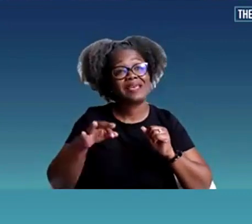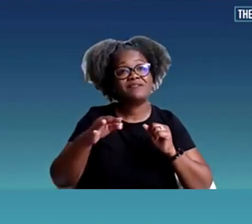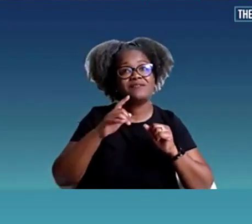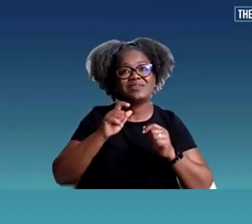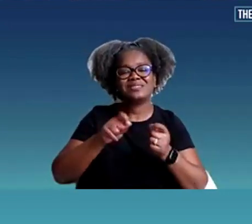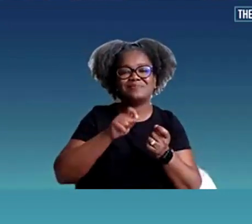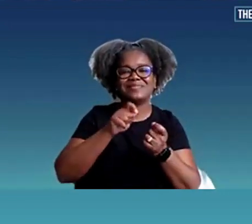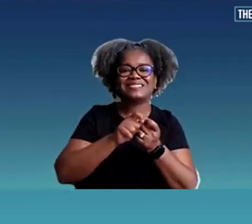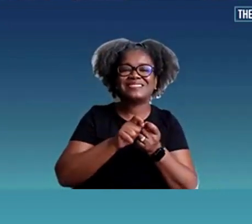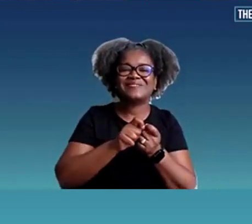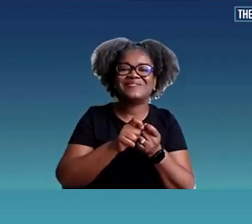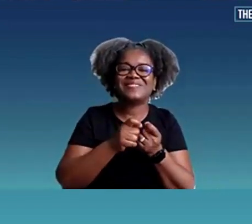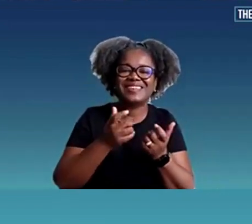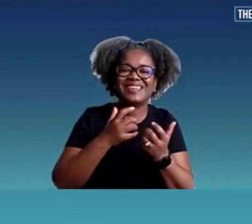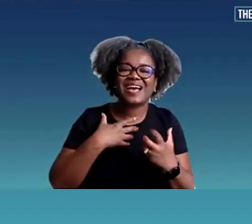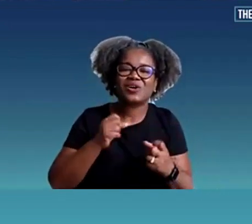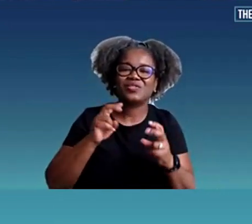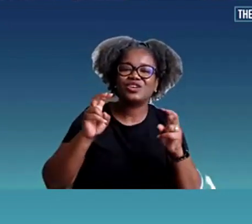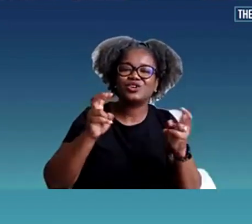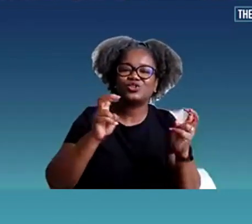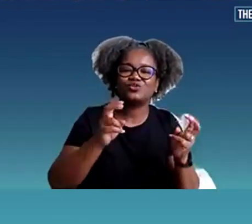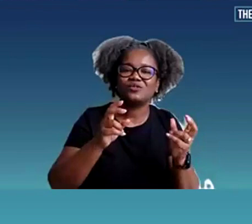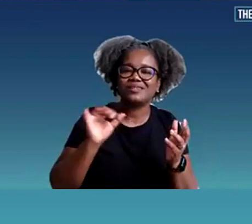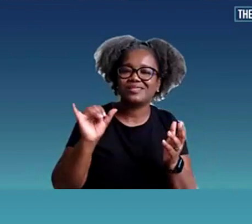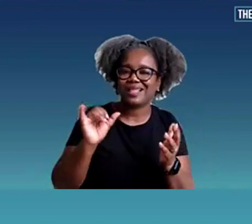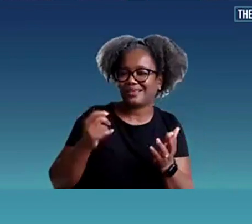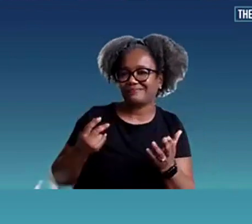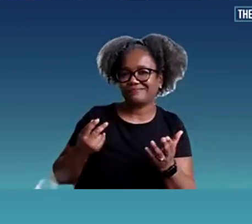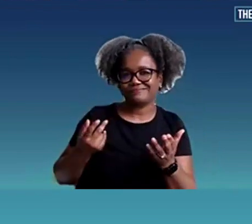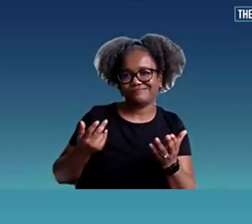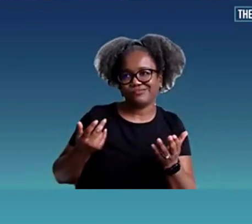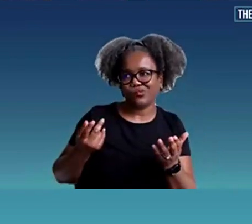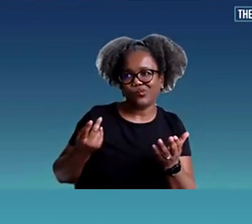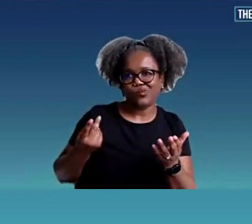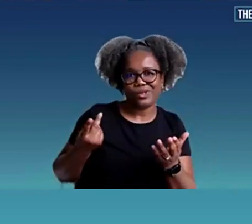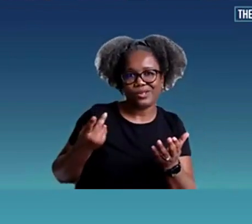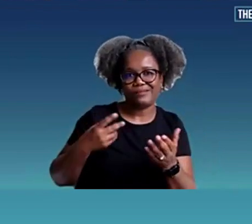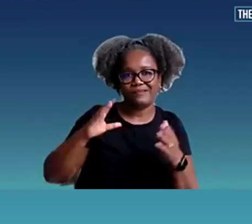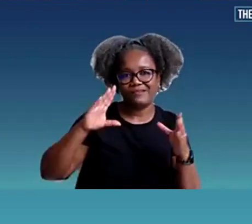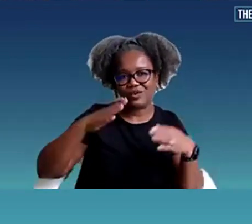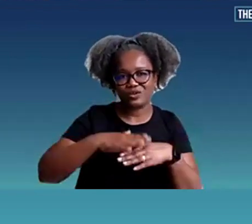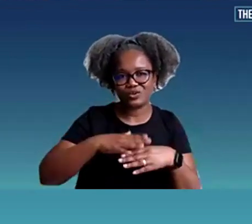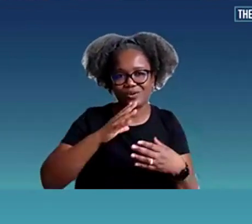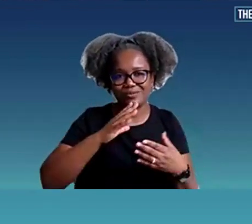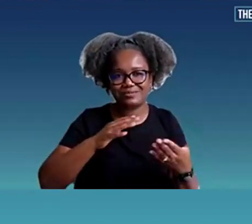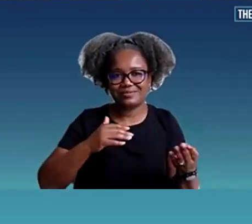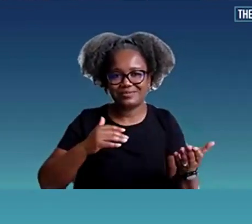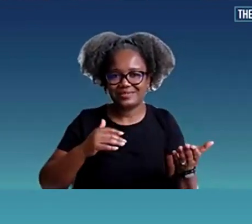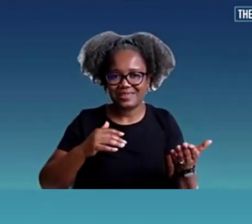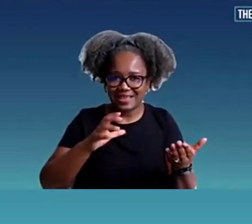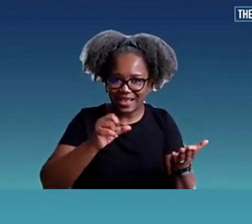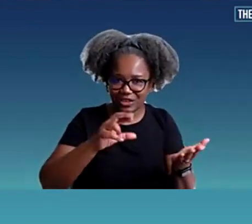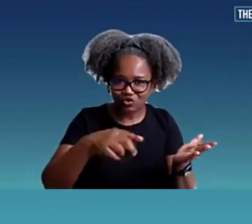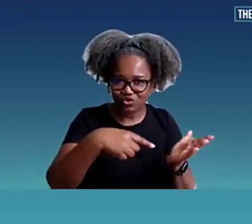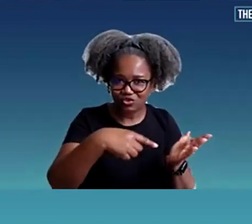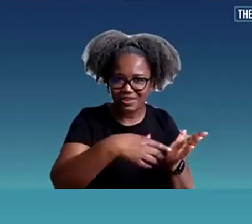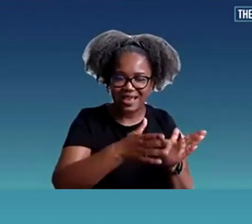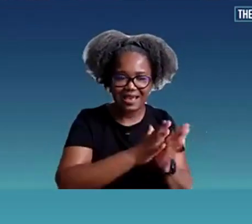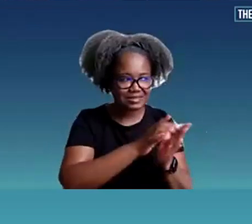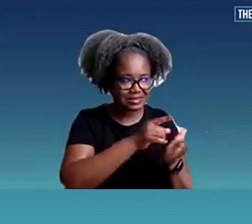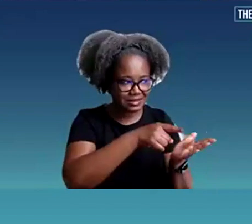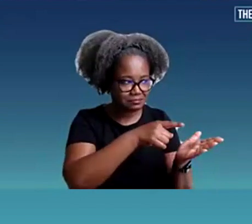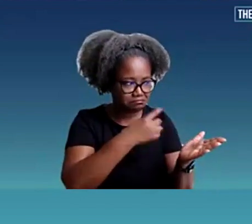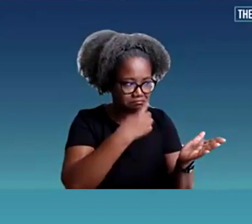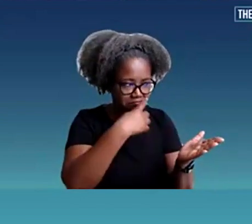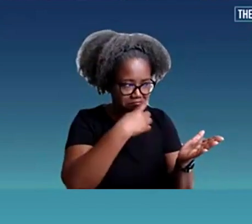we focused on cancer, being able to share some of those and asking to break it out. Is it available? Have you even recorded the information by